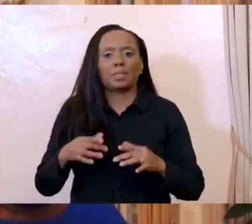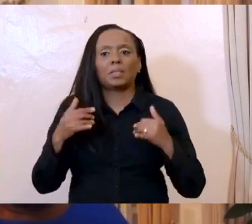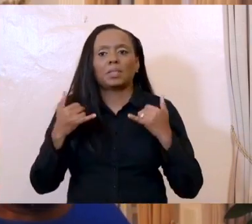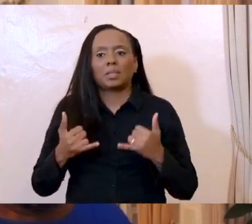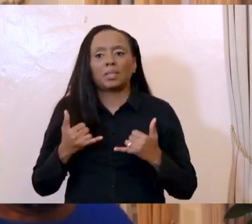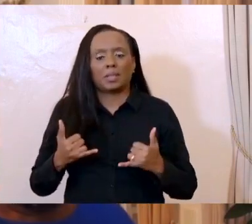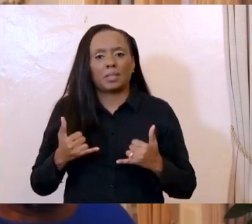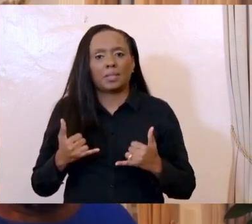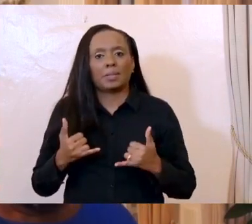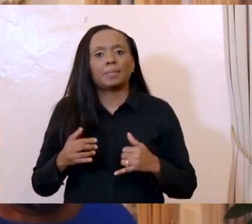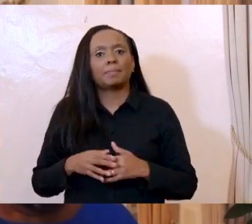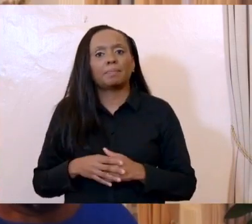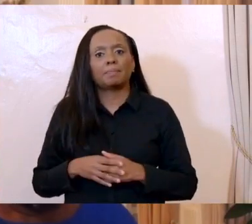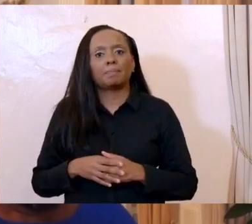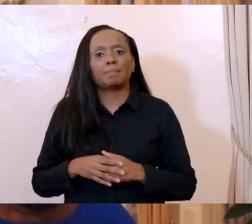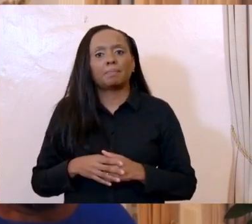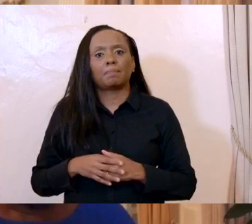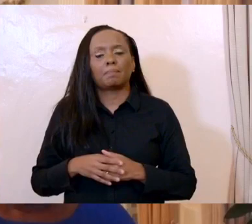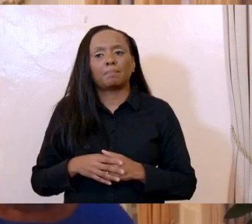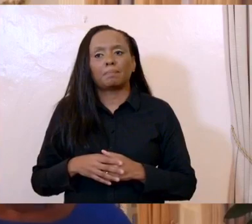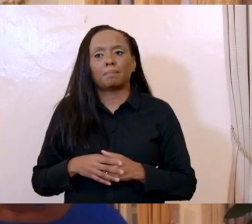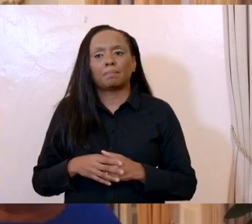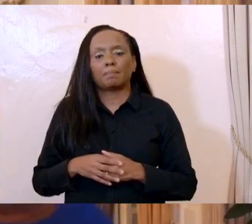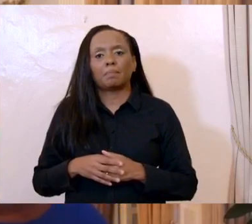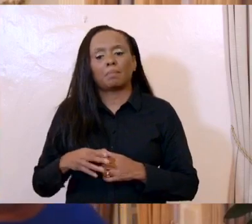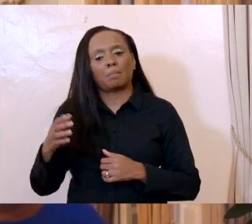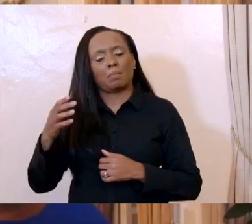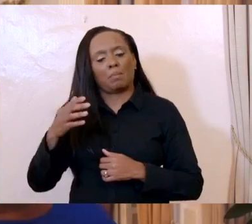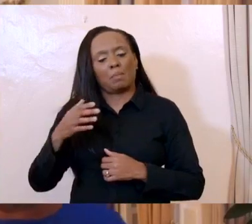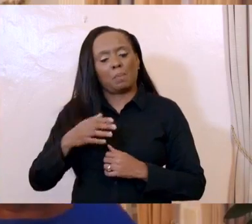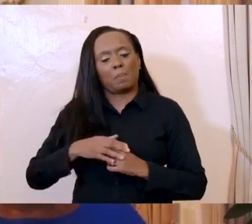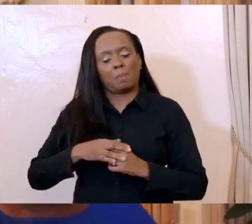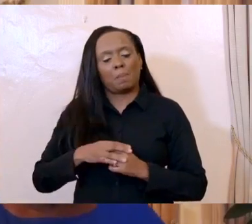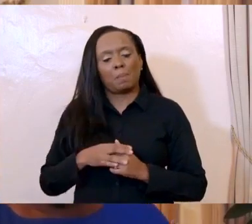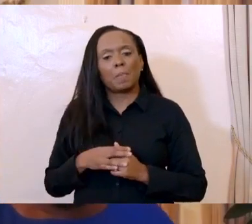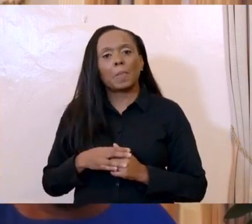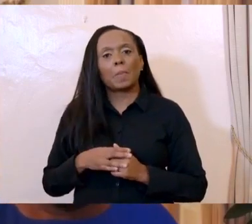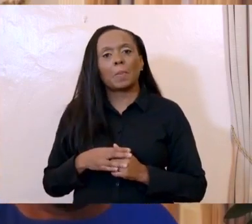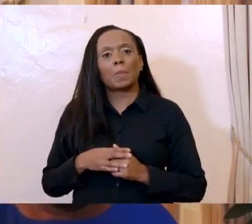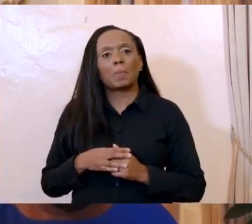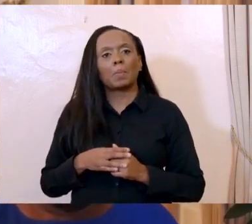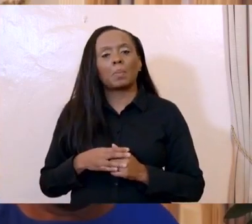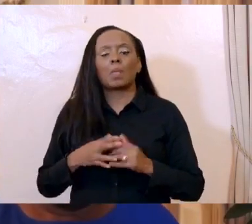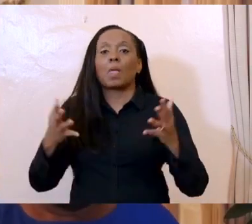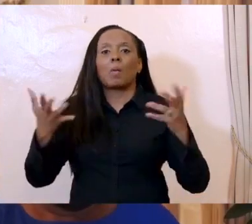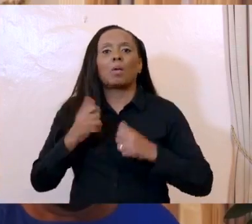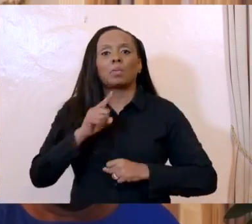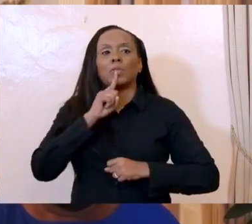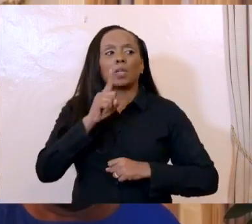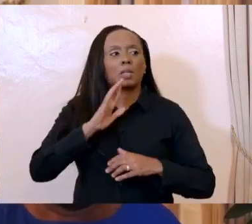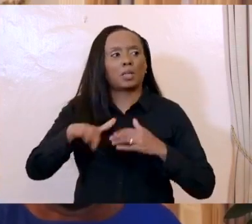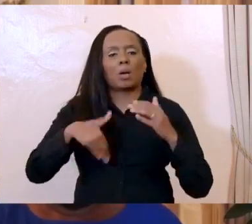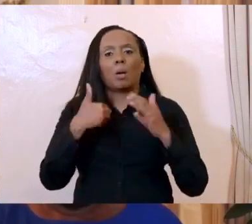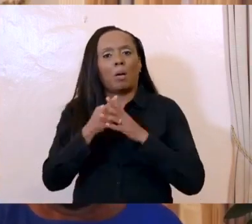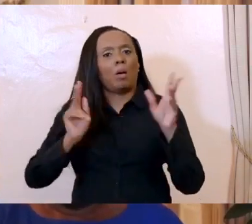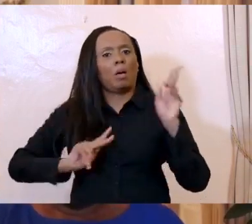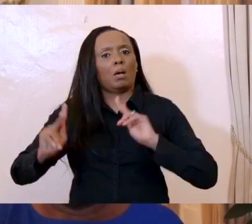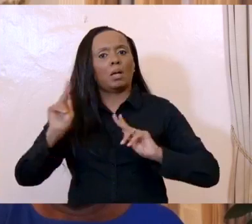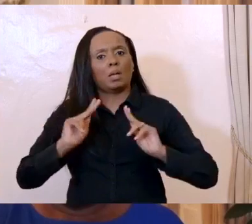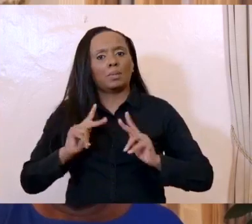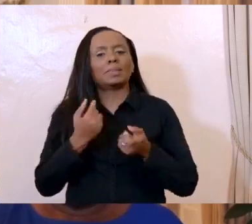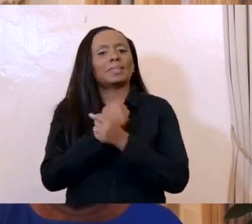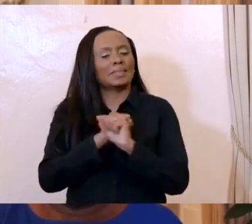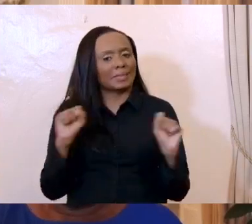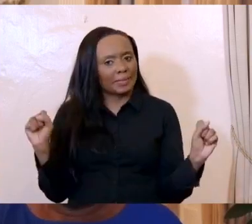in time, all efforts are being made to make sure that we safeguard the population there, and